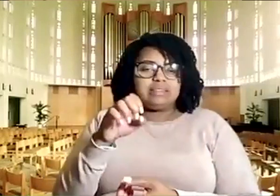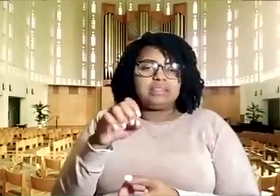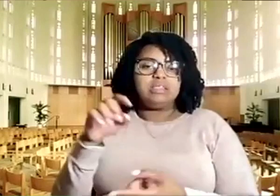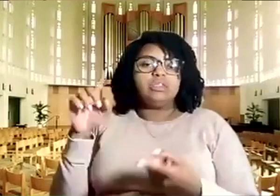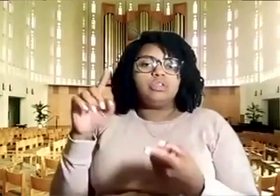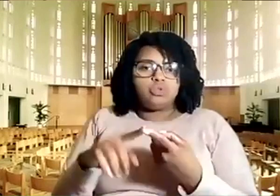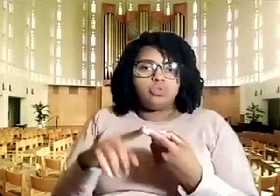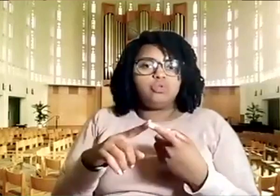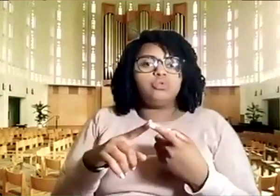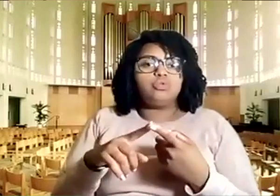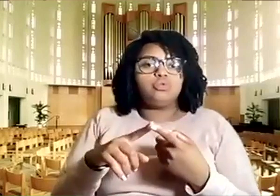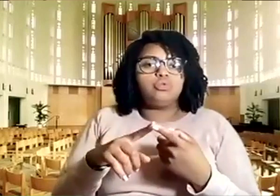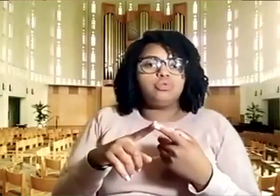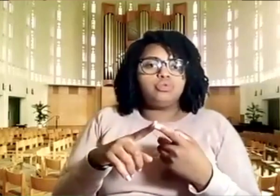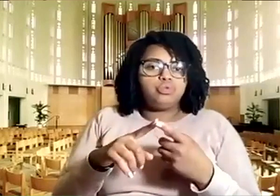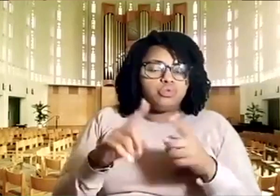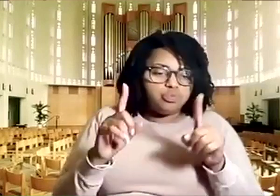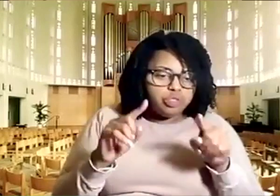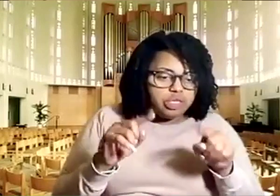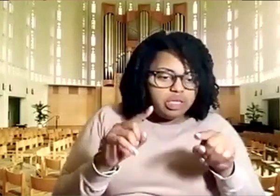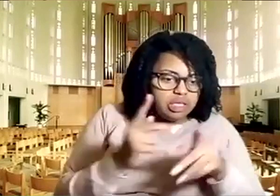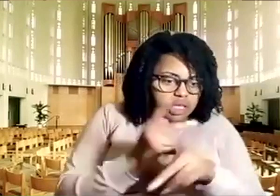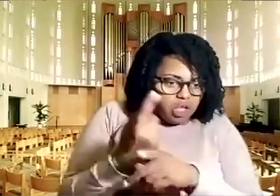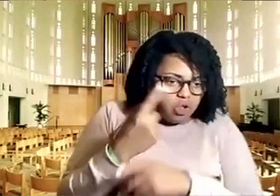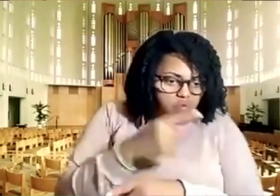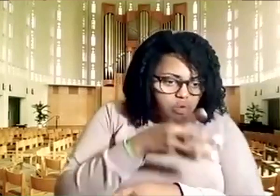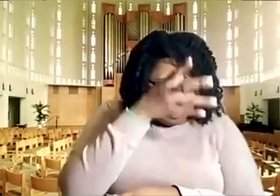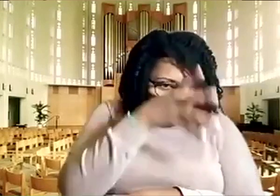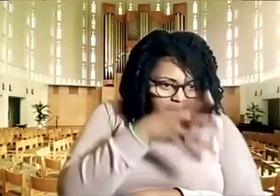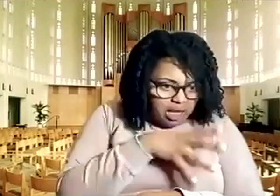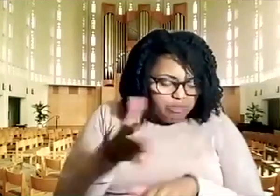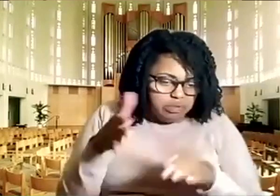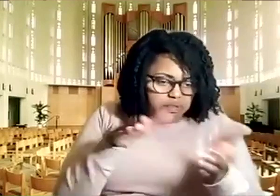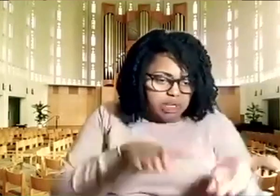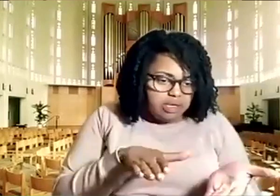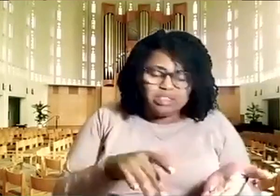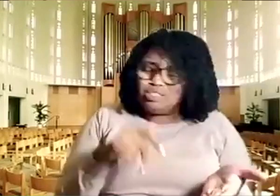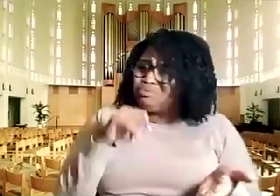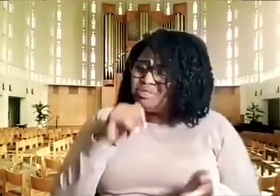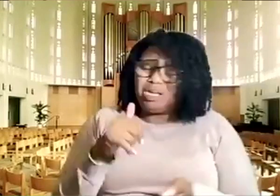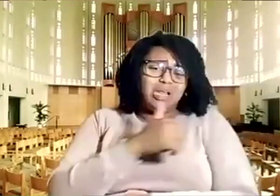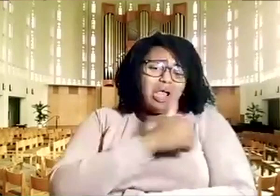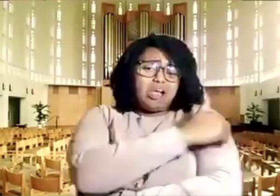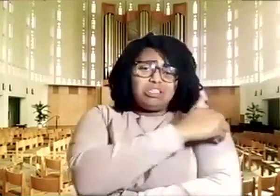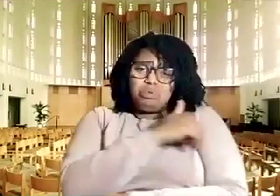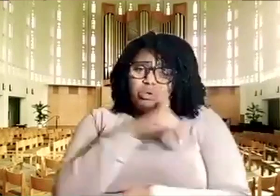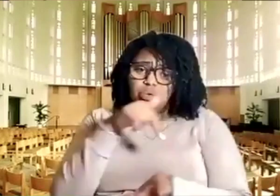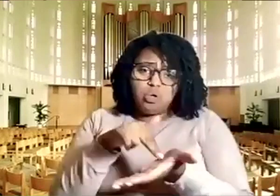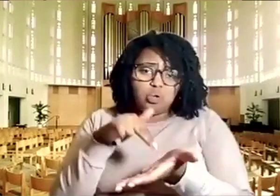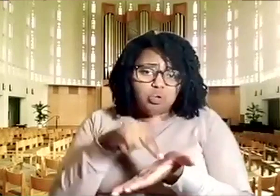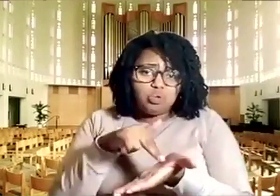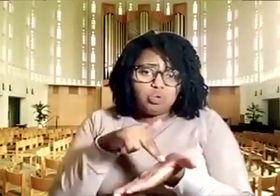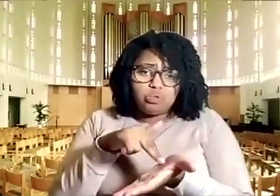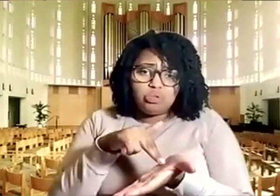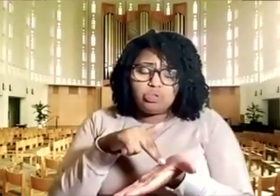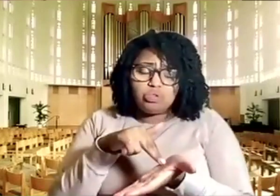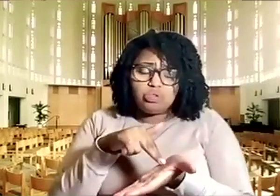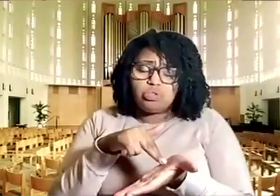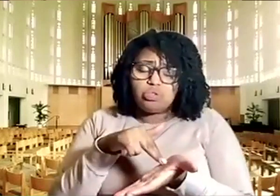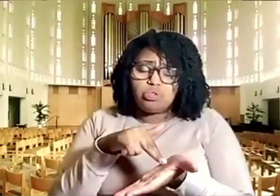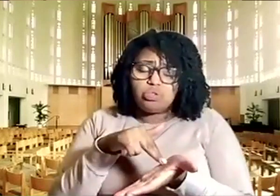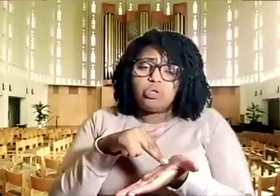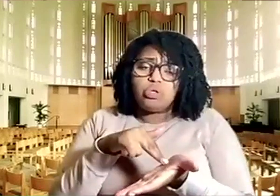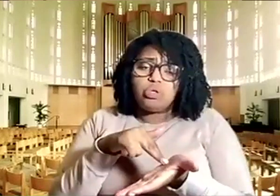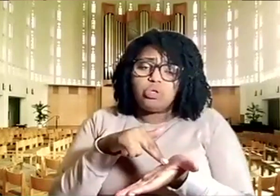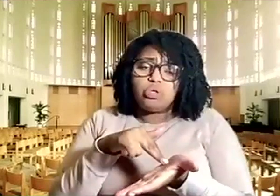She wasn't a hospice nurse. She wasn't someone who was aware of palliative care. She was brought